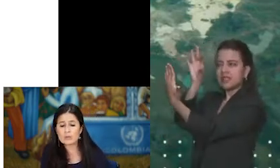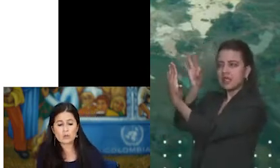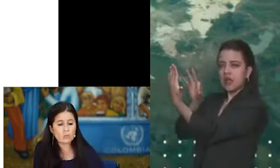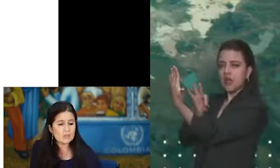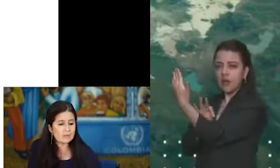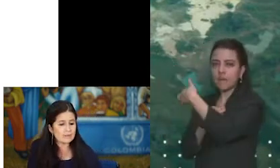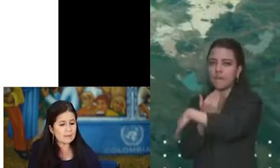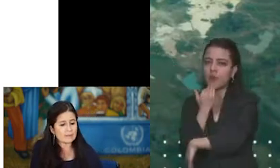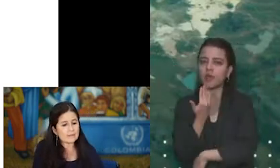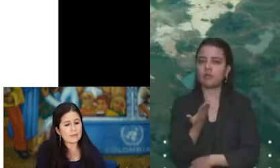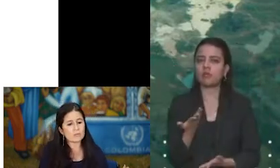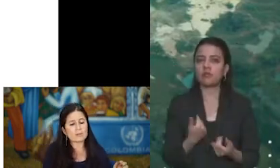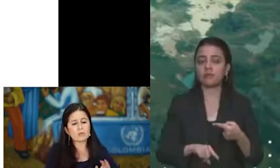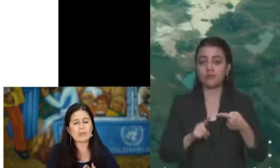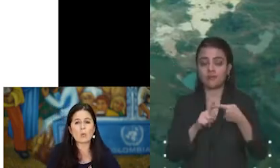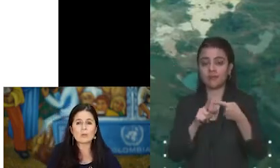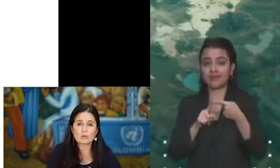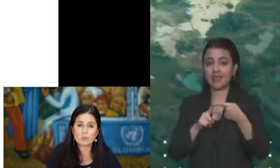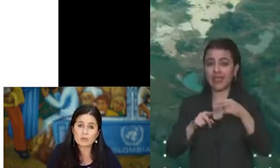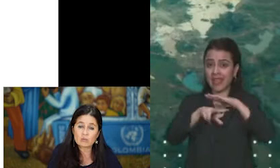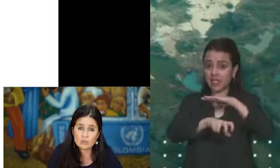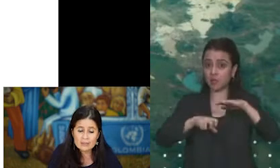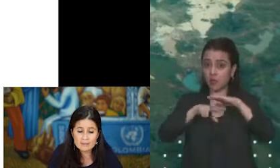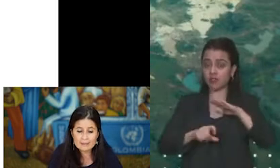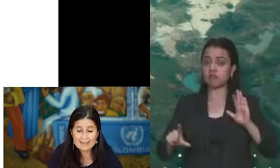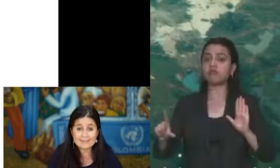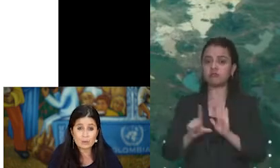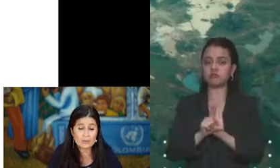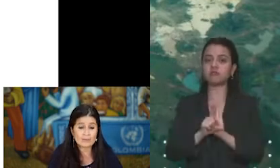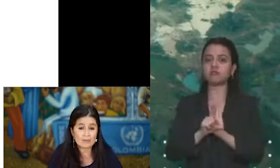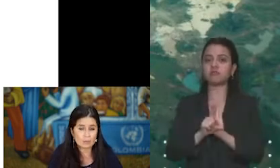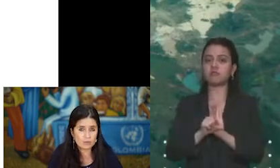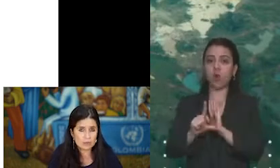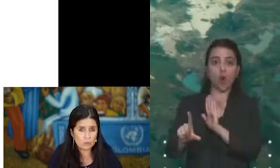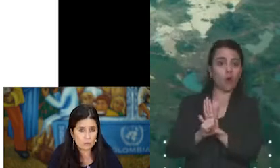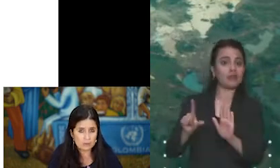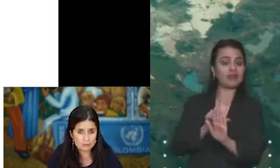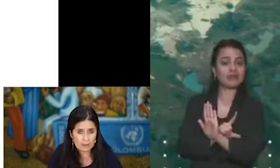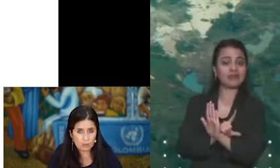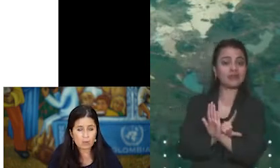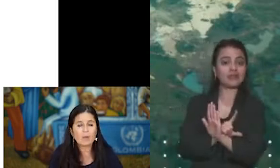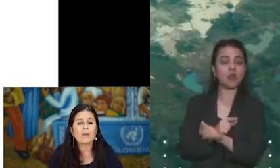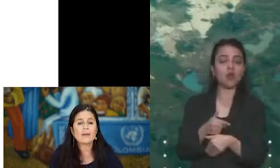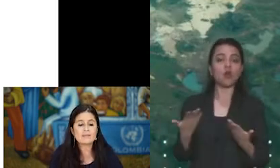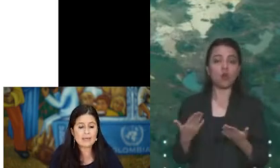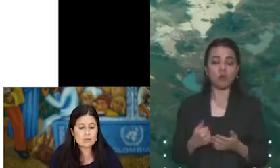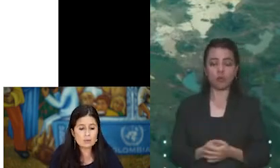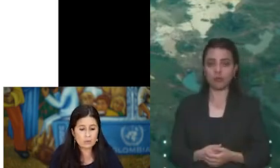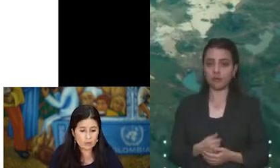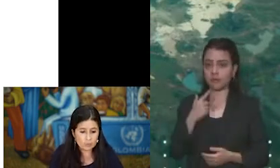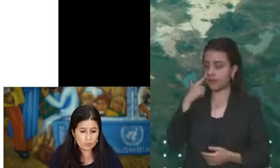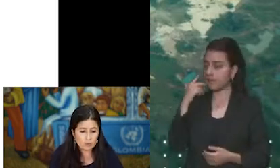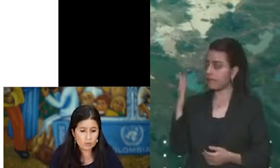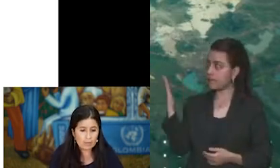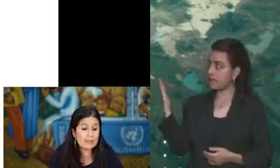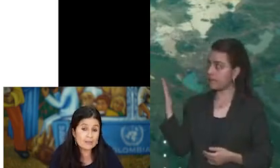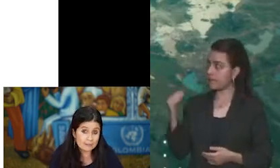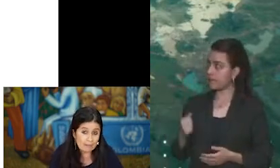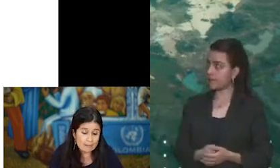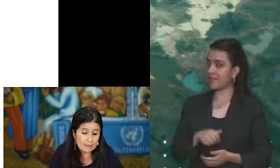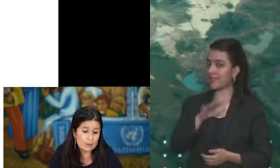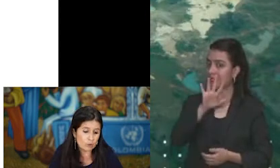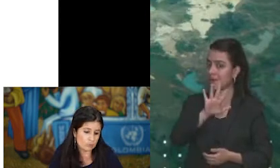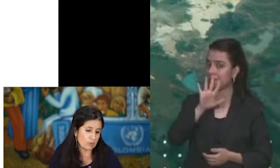And we find that in relation to illicit exploitation, 56% of that detected this year corresponds, it establishes, and it